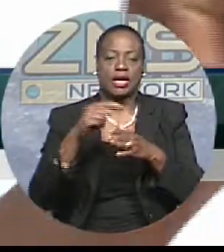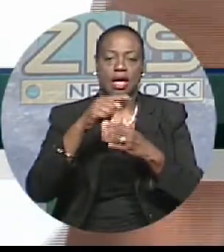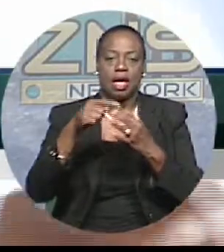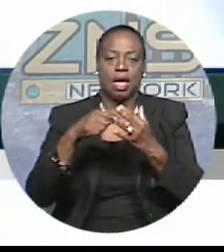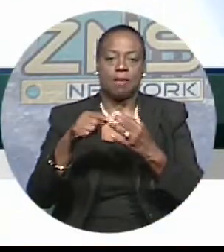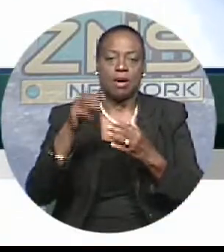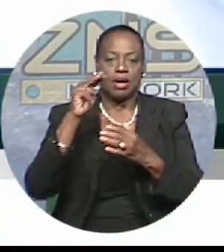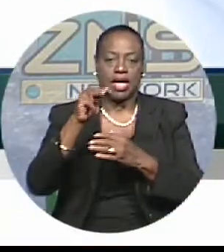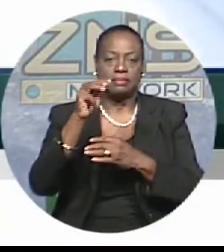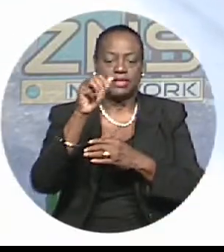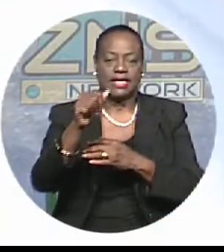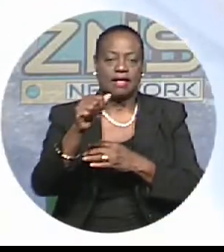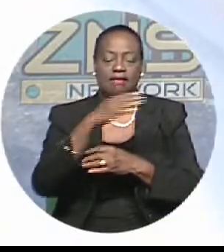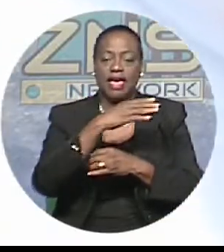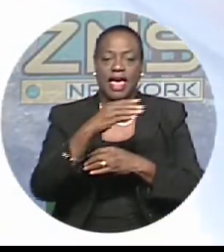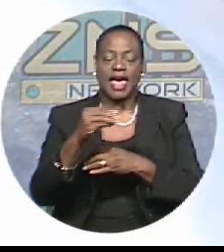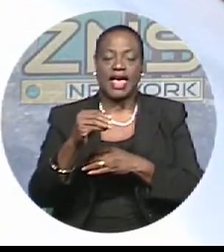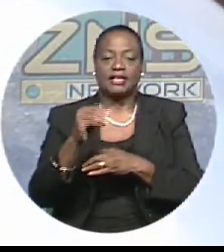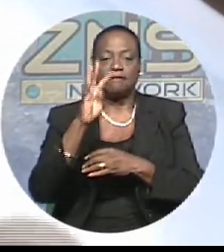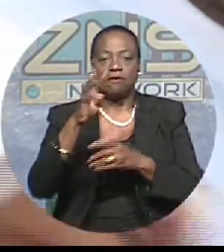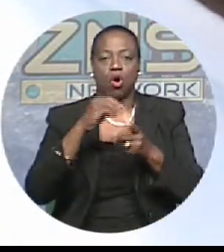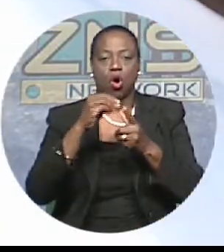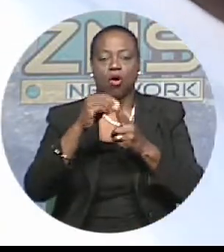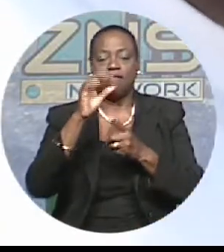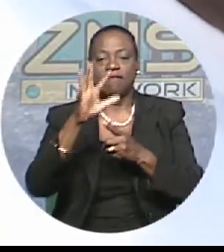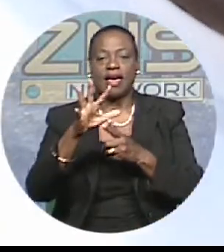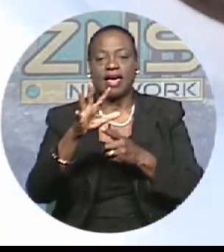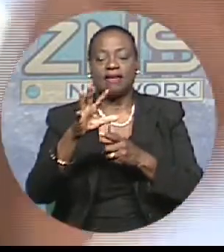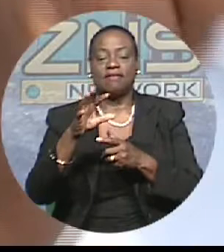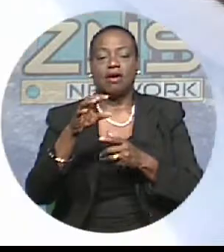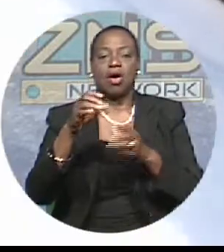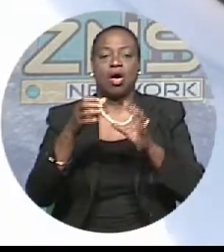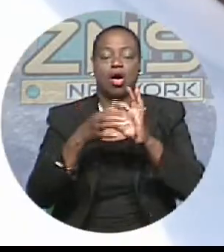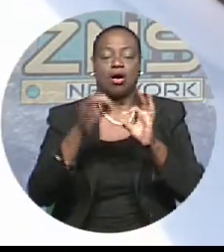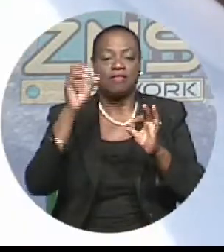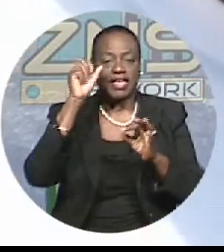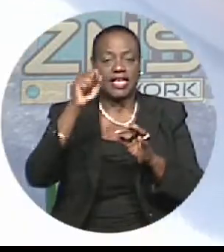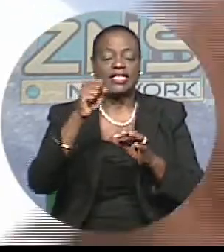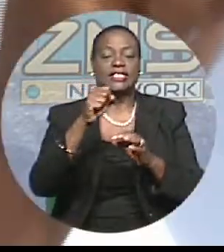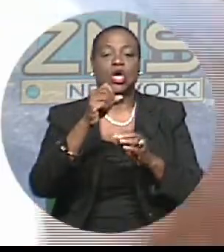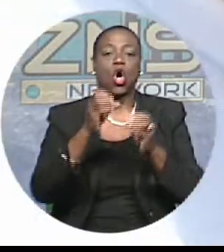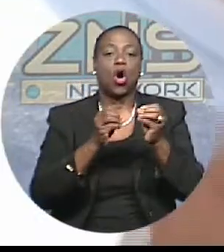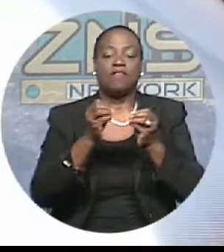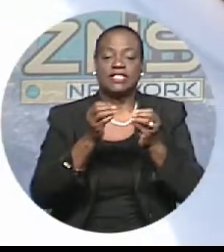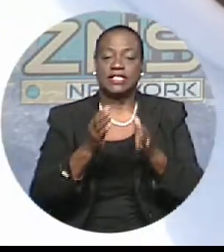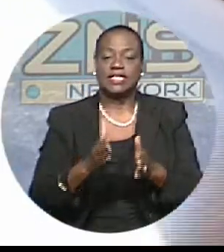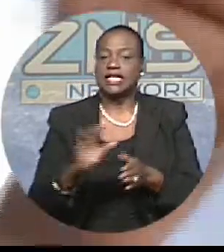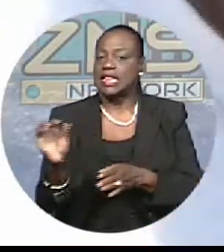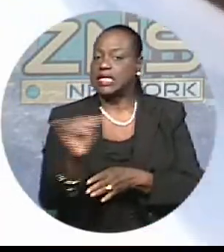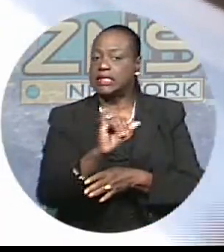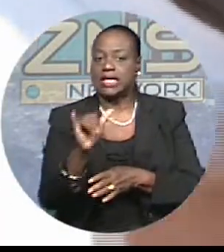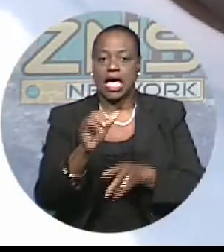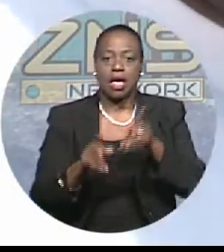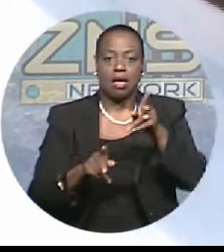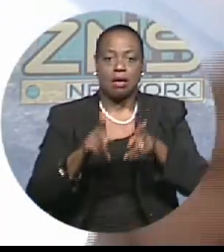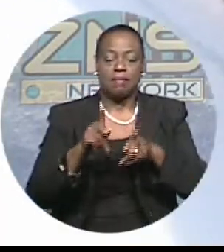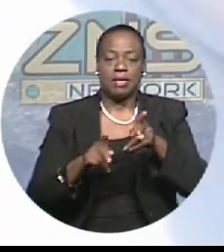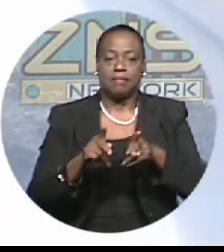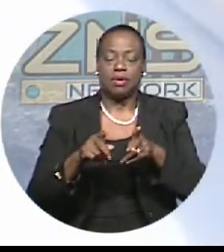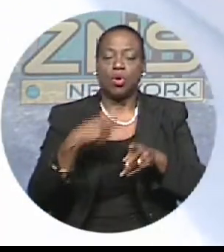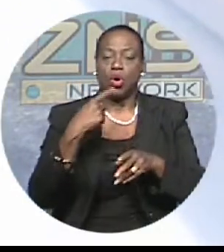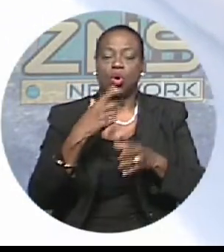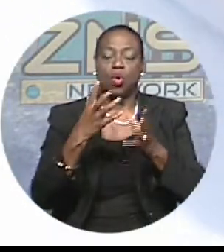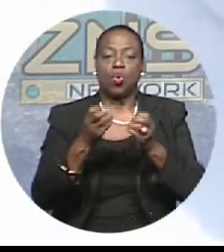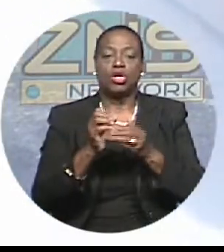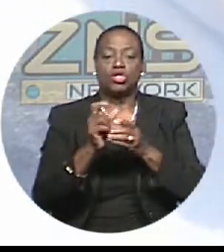himself and the and about four or five of his present officers. Those same officers have presented themselves to the people again